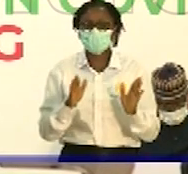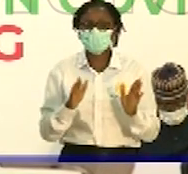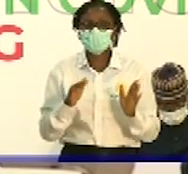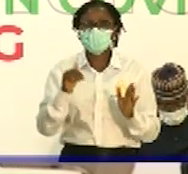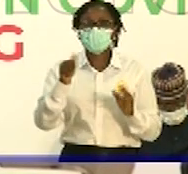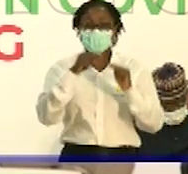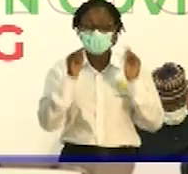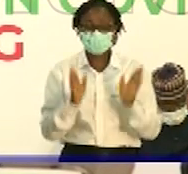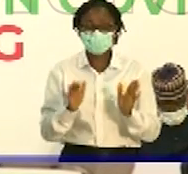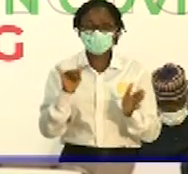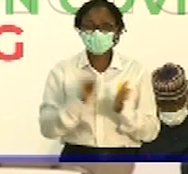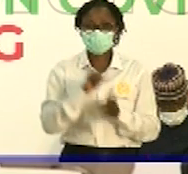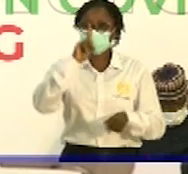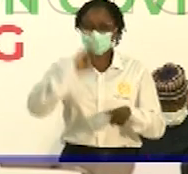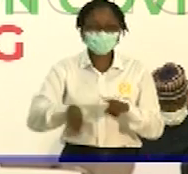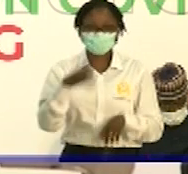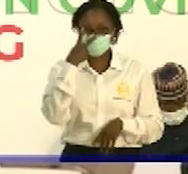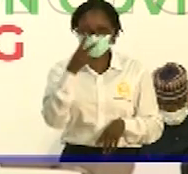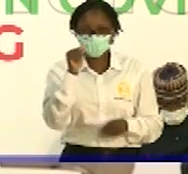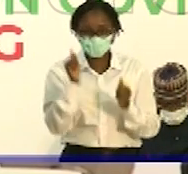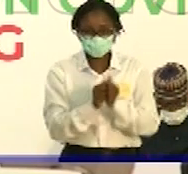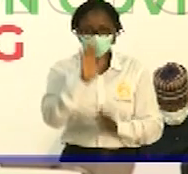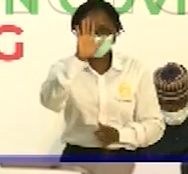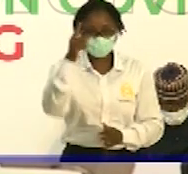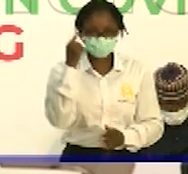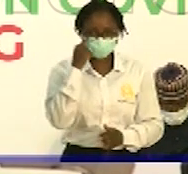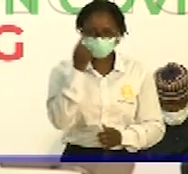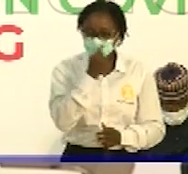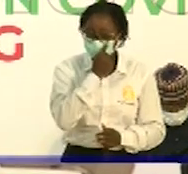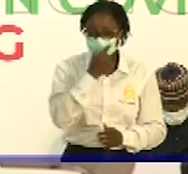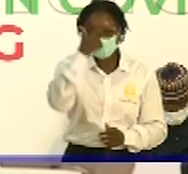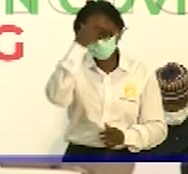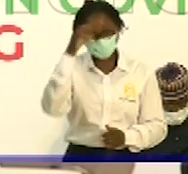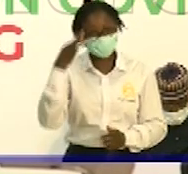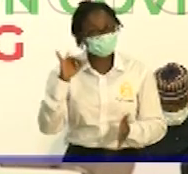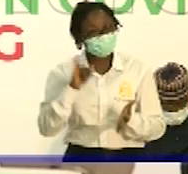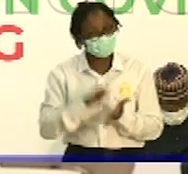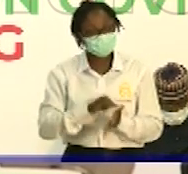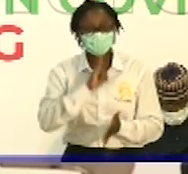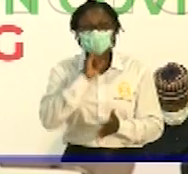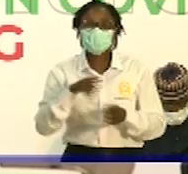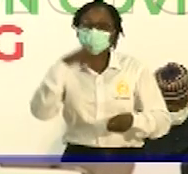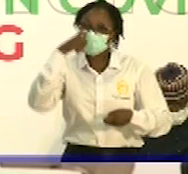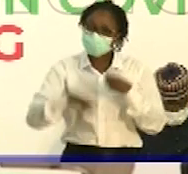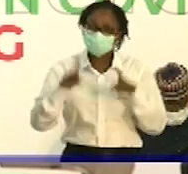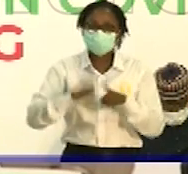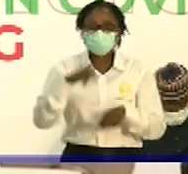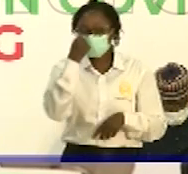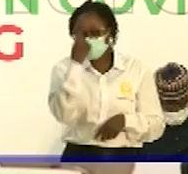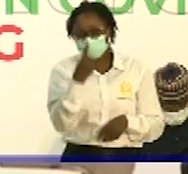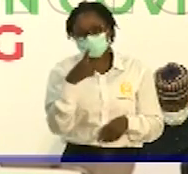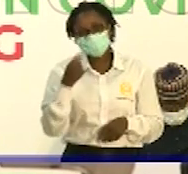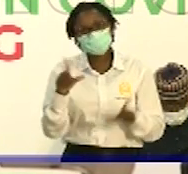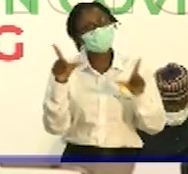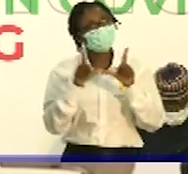we cannot see with our naked eyes. Because of that, it's difficult to understand the extent